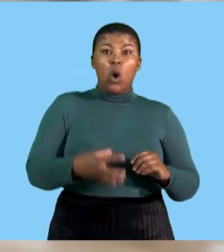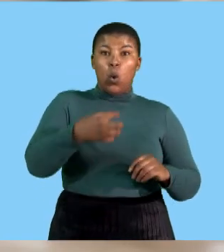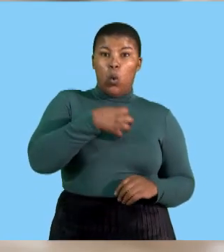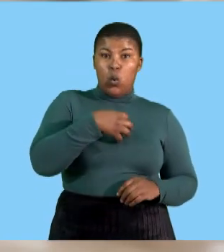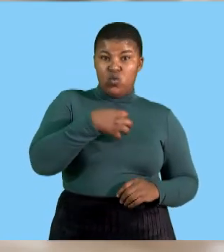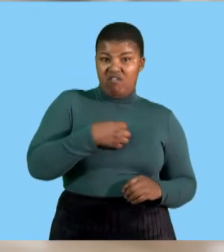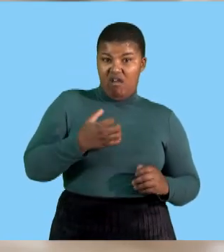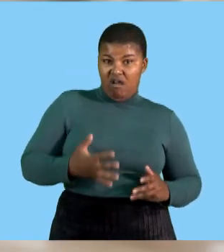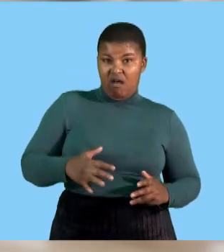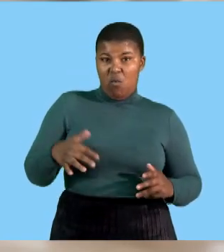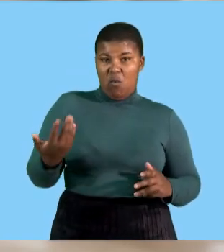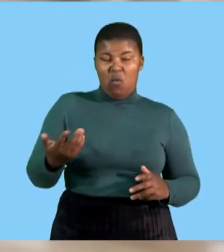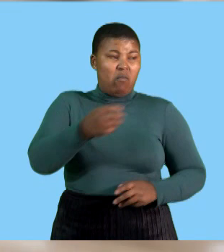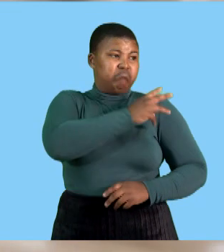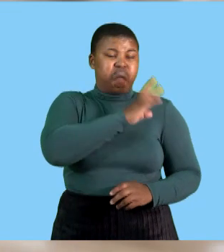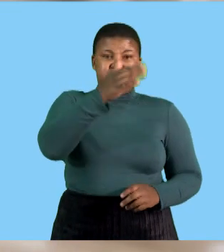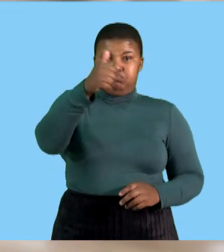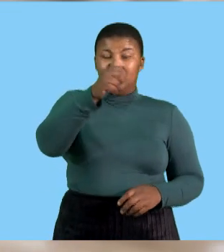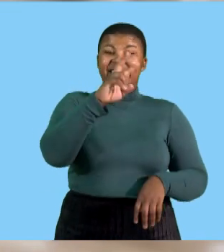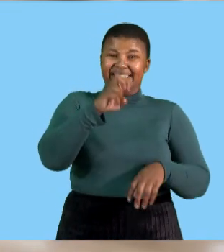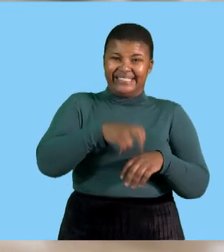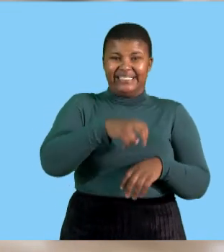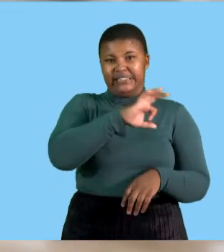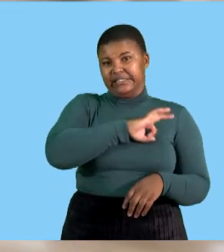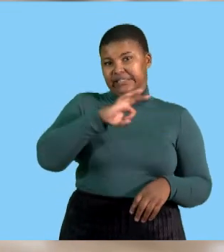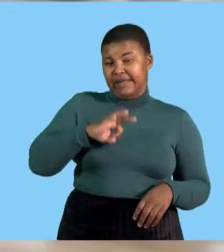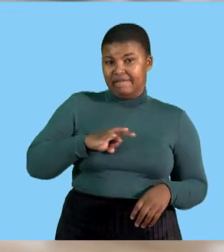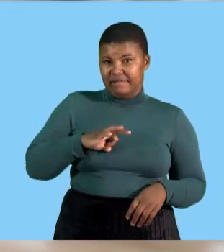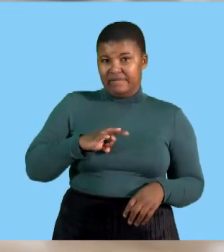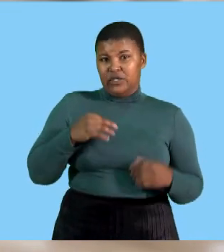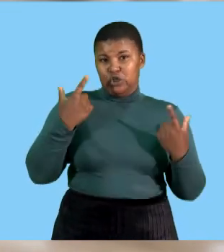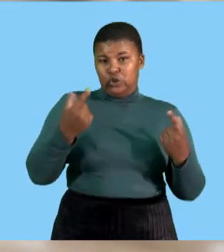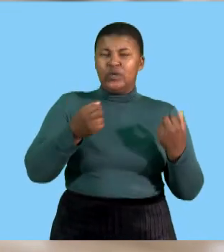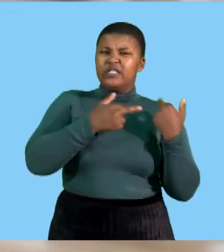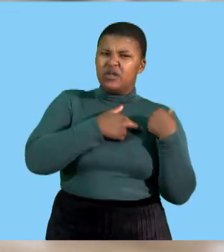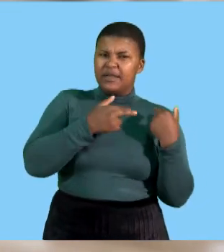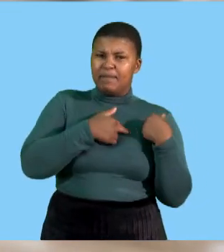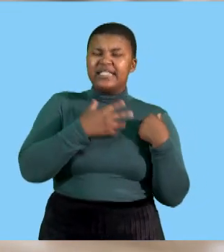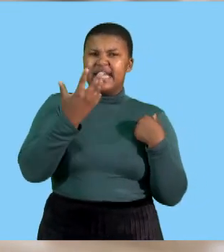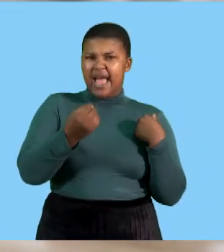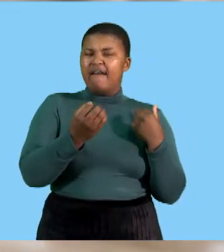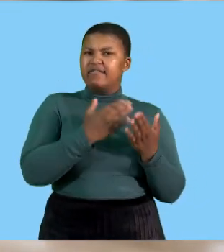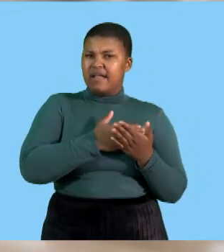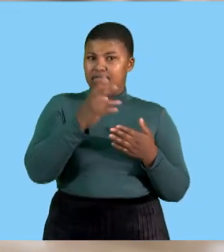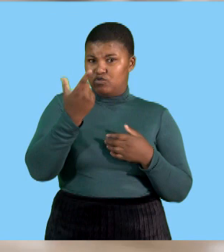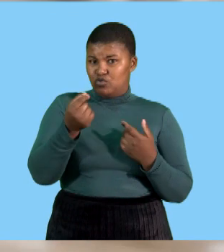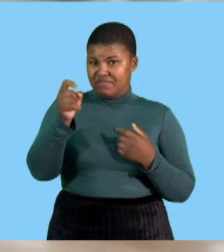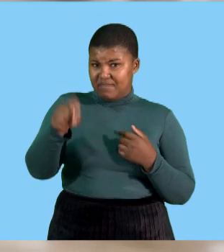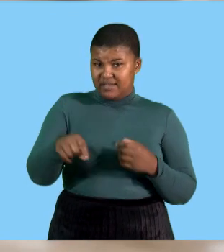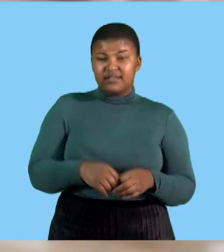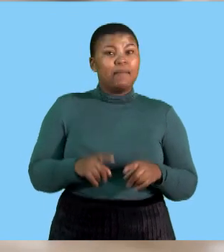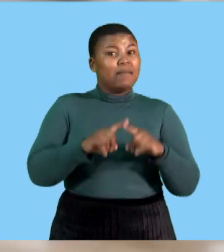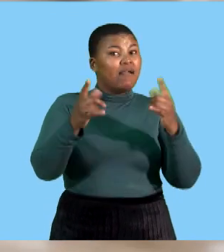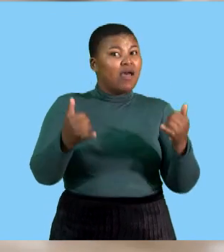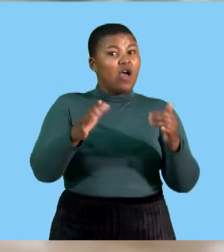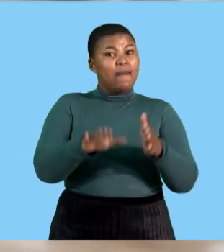the employees to conduct certain tasks and to have certain responsibilities in the business. And